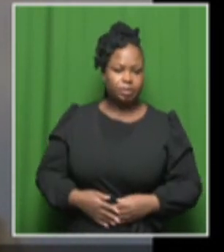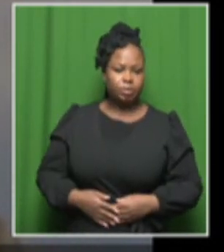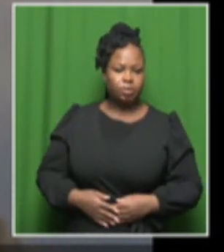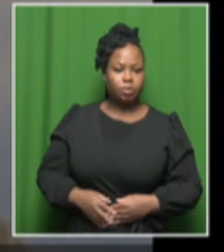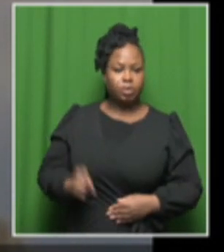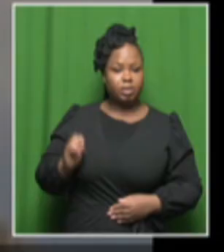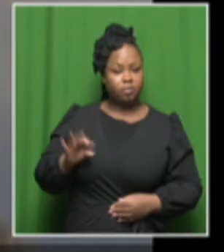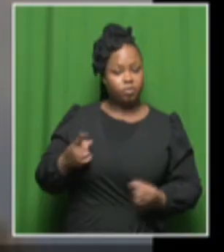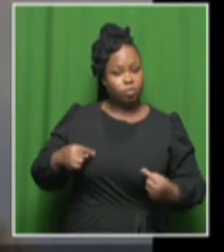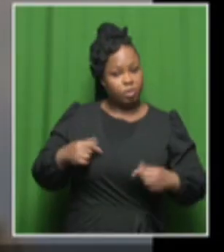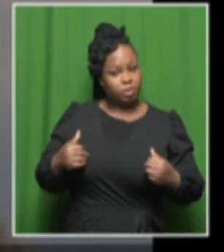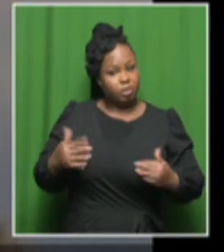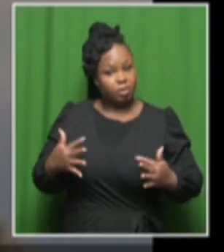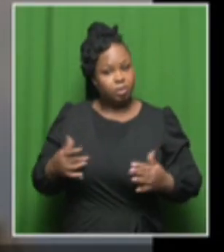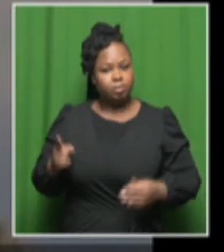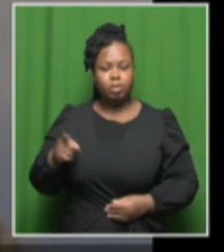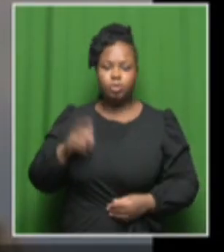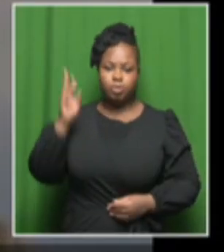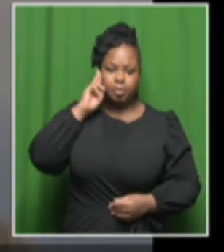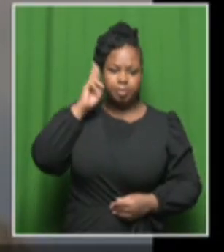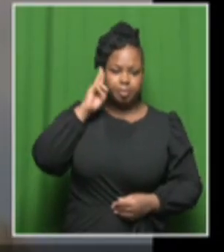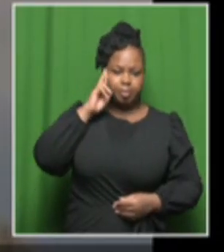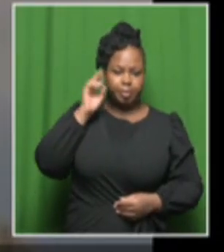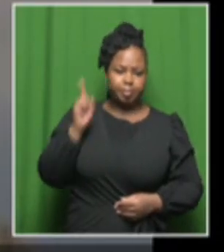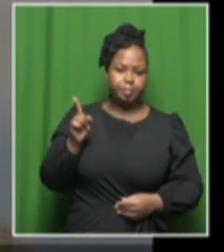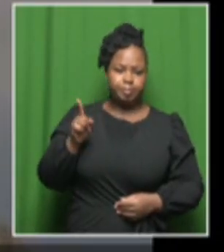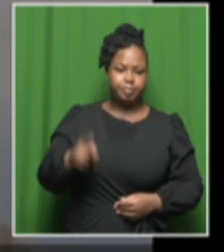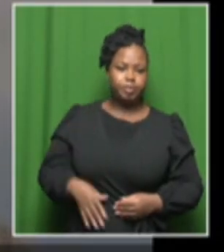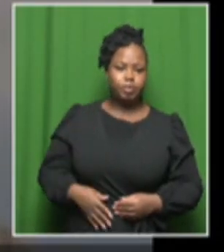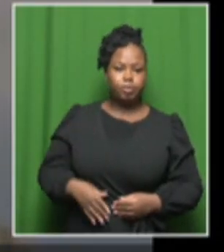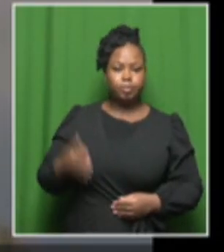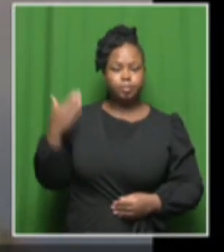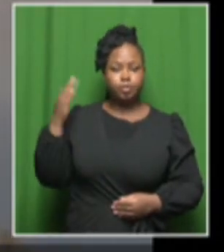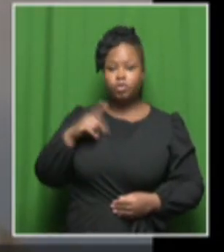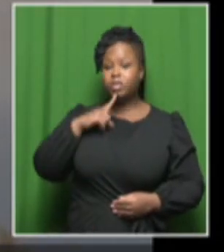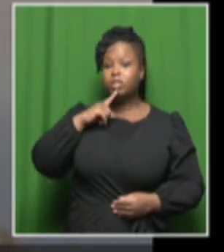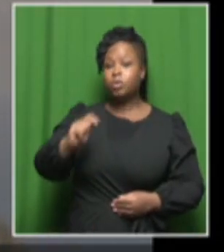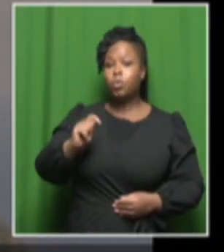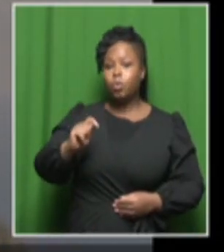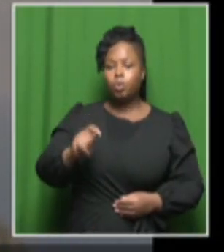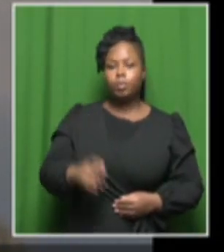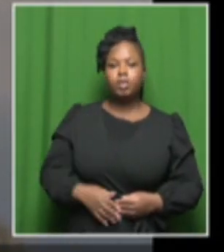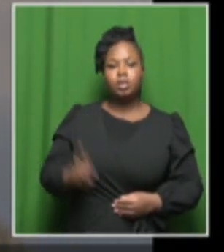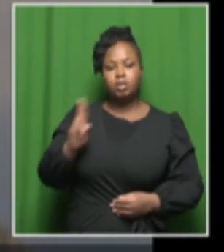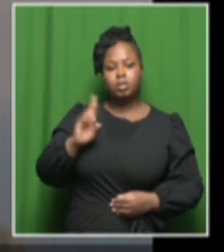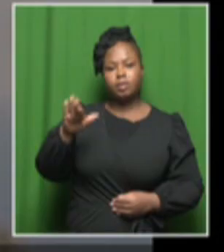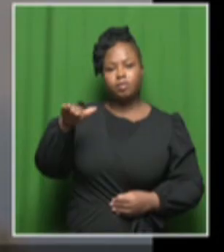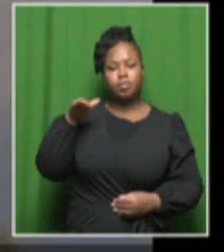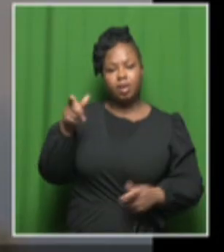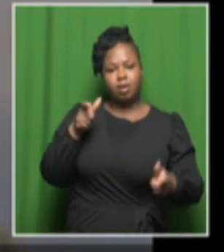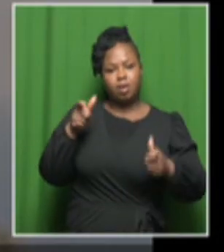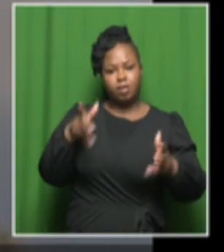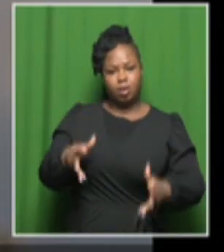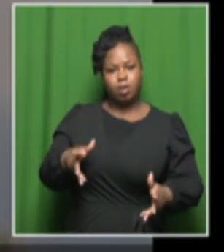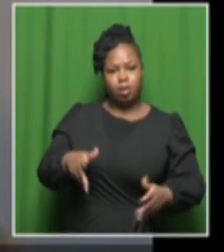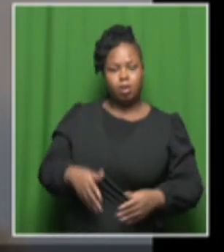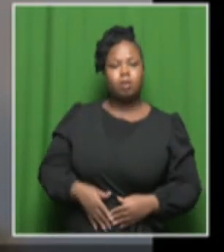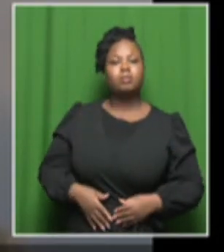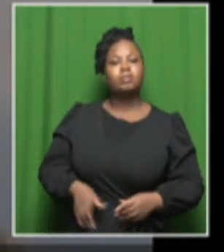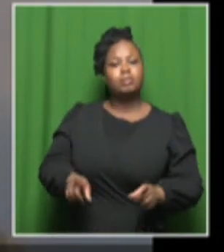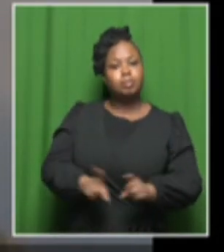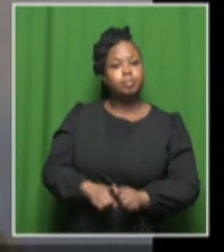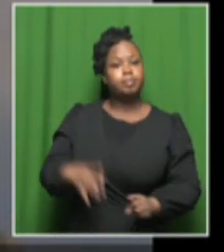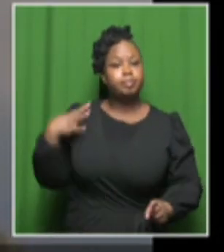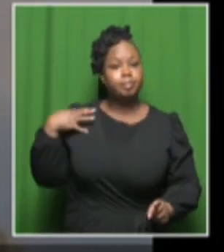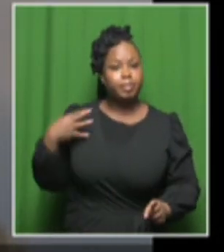start there, you would remember that when Tito Mboweni was the Reserve Bank governor, and he also became the